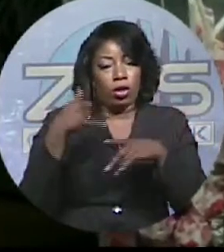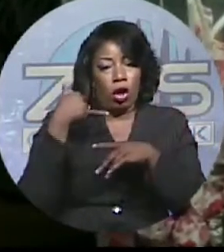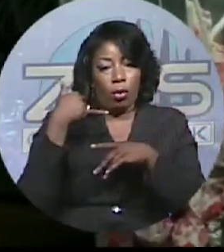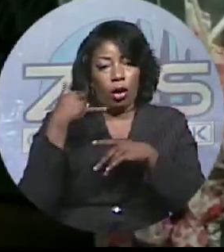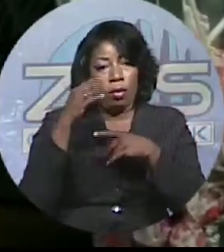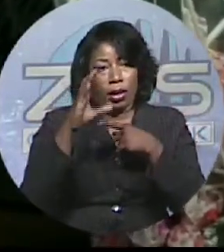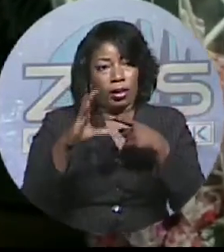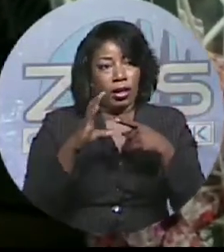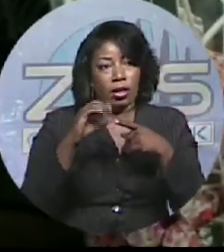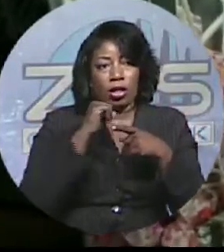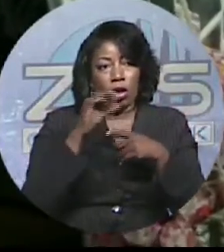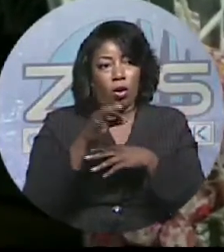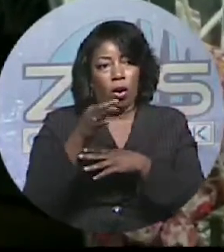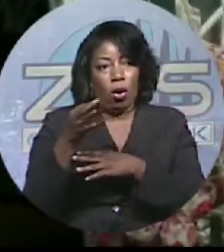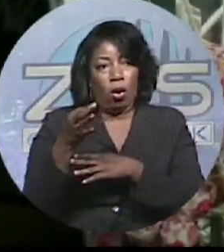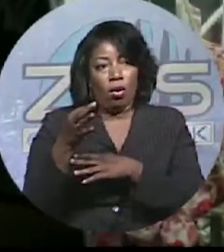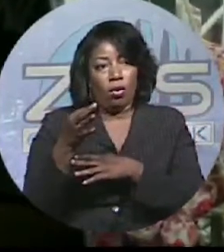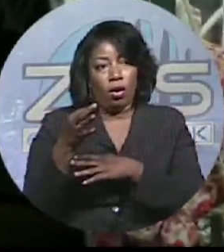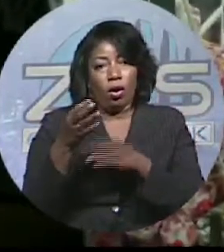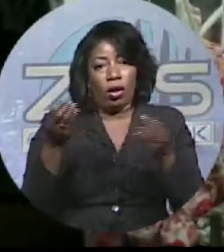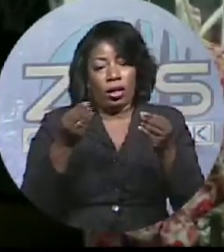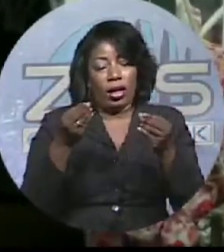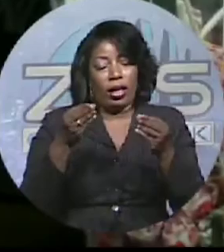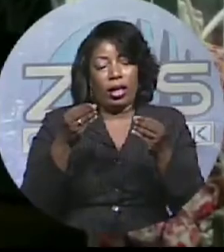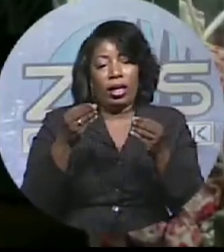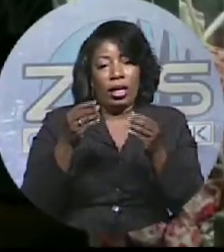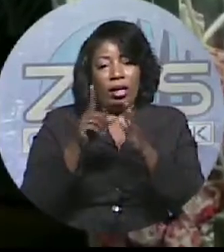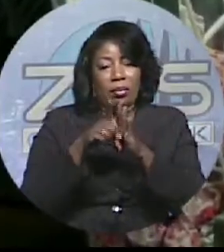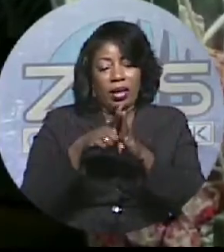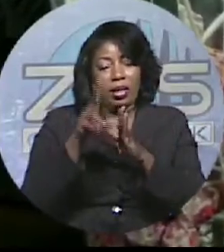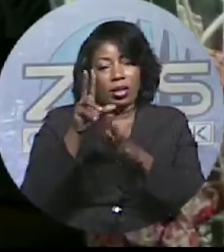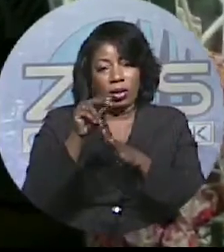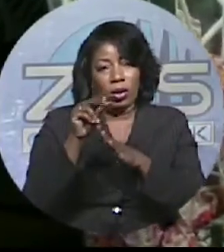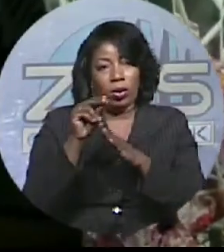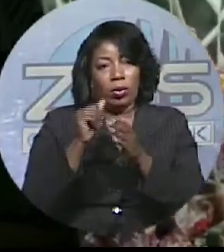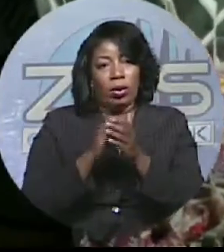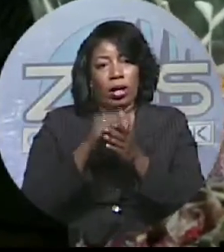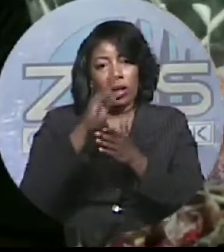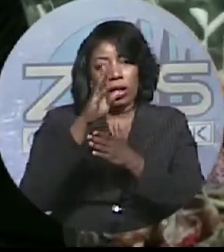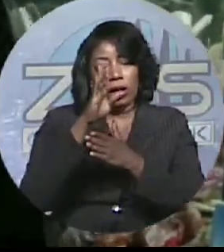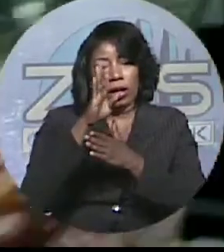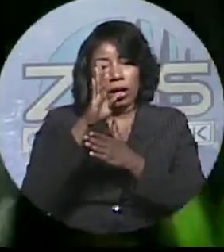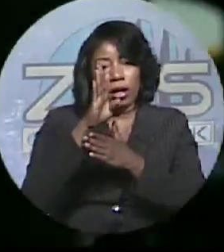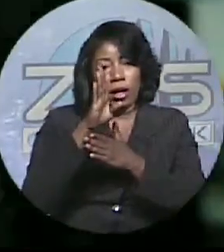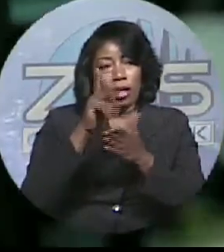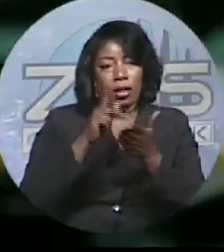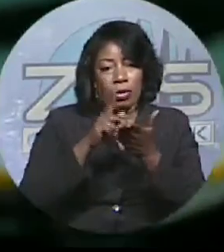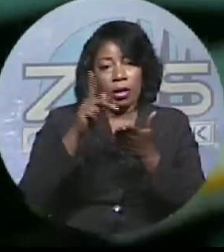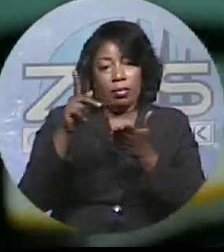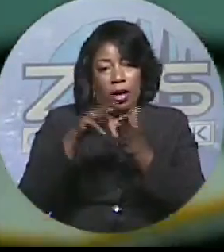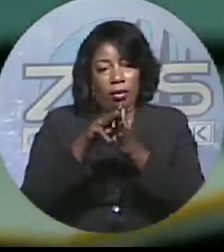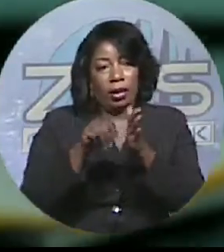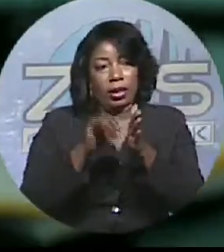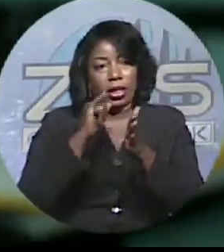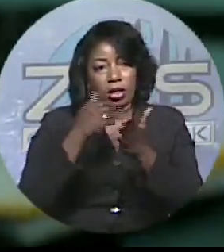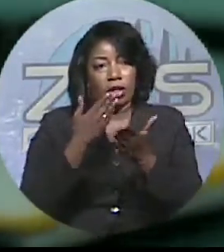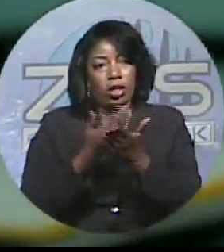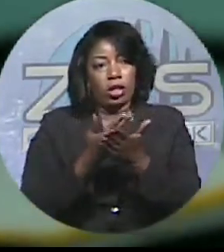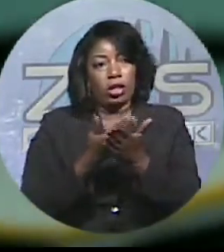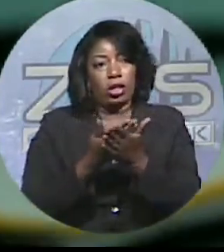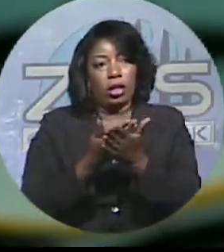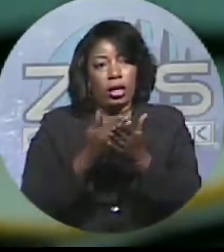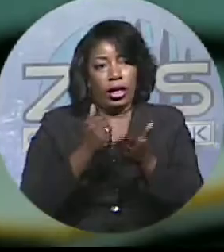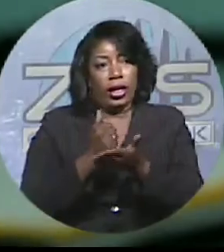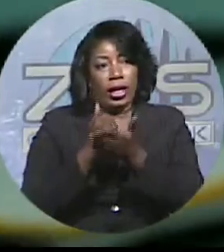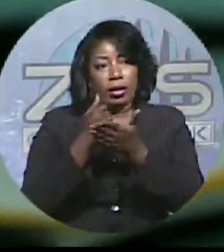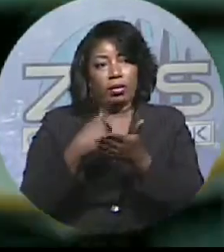doesn't go off and say, well, you don't have any minutes, or the billing is good, and yeah, so they basically help